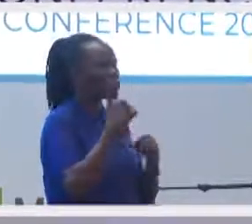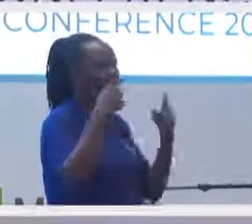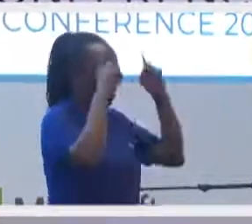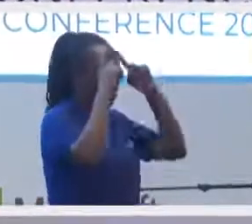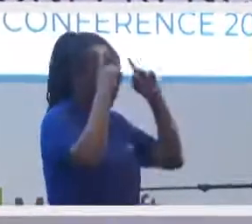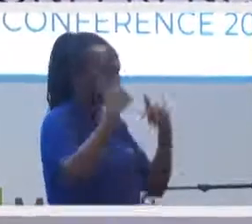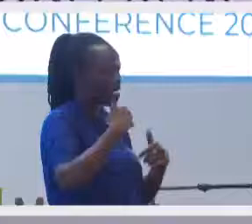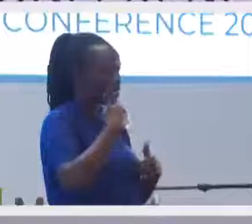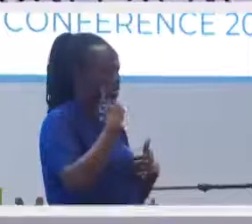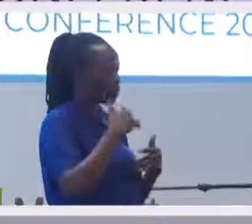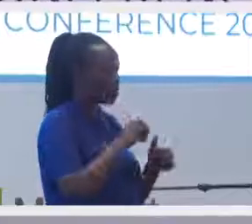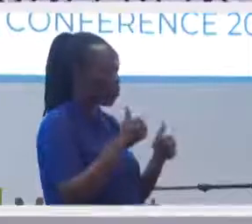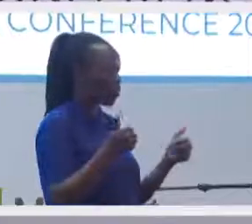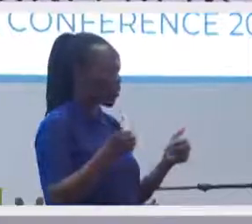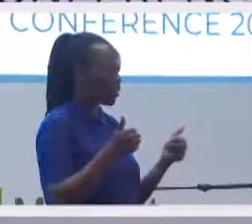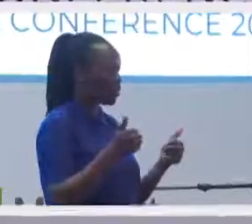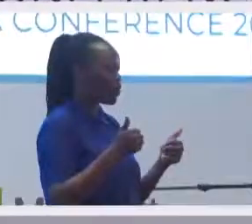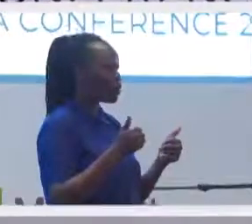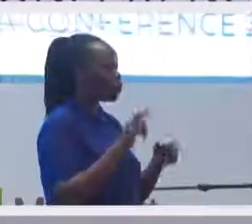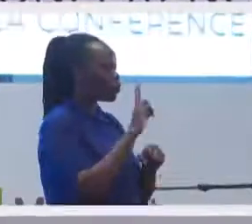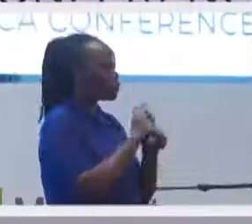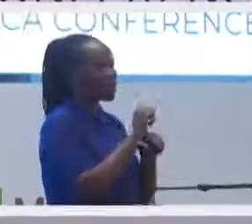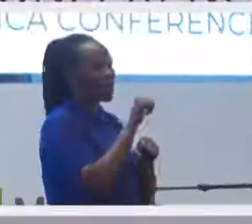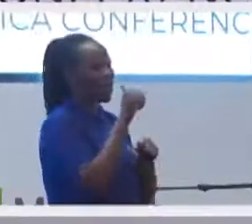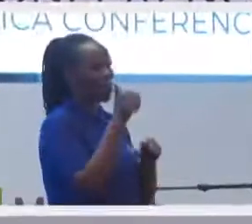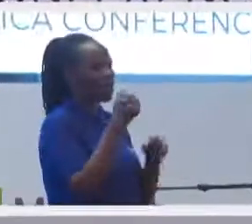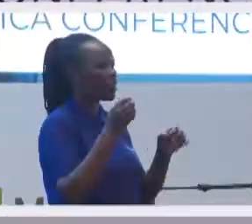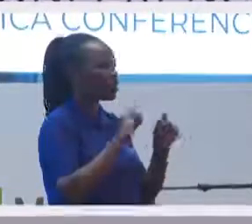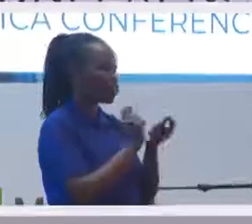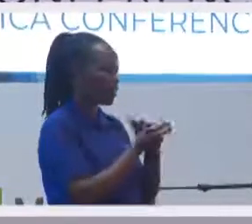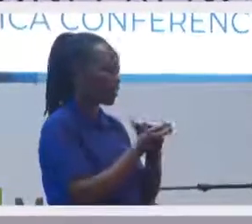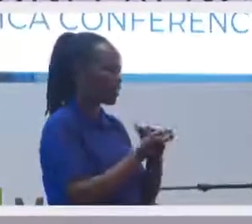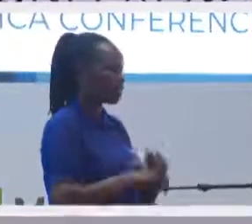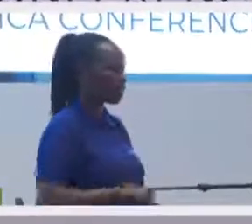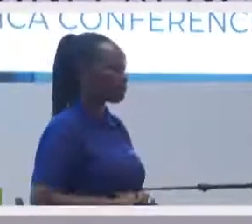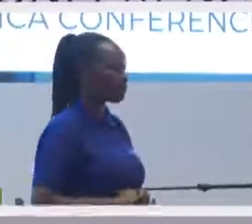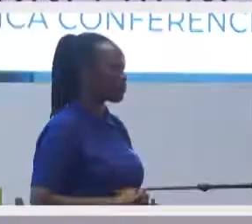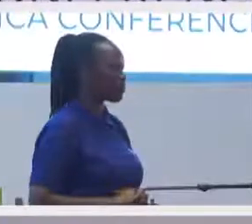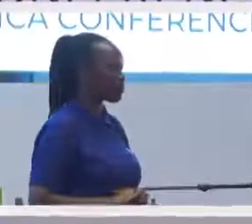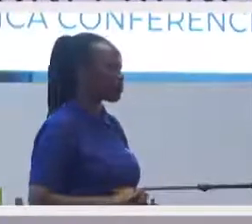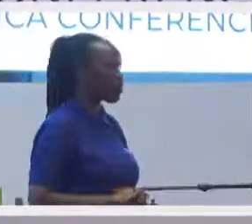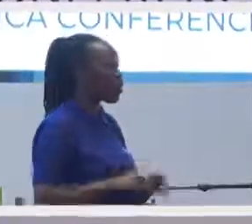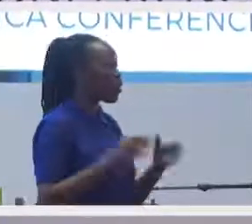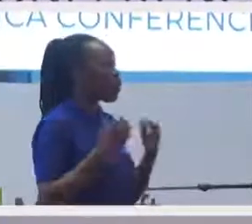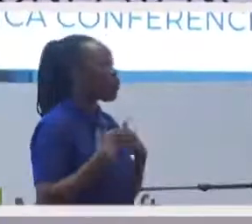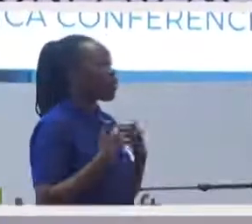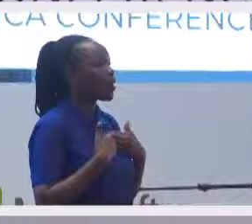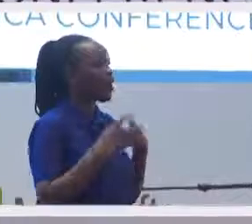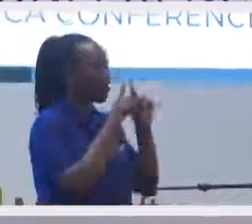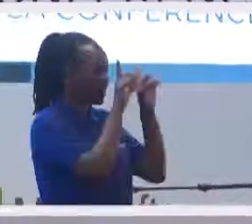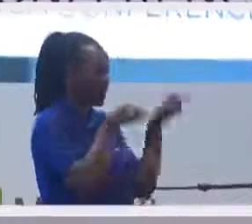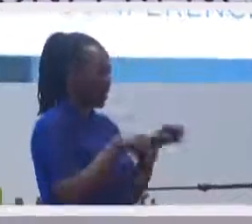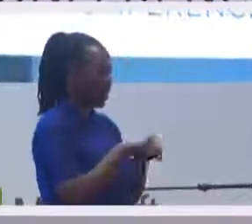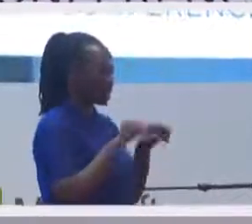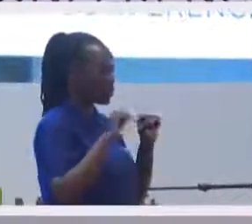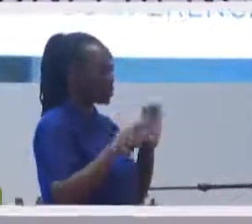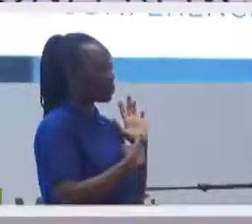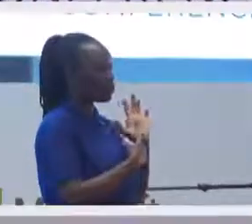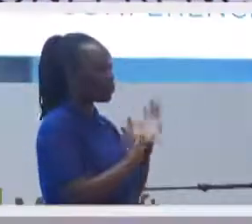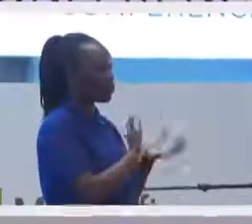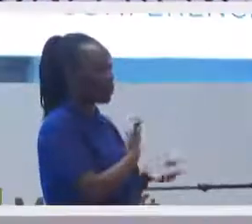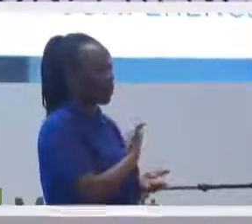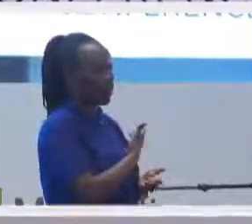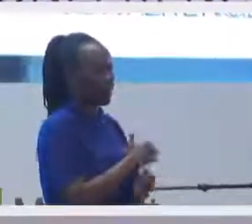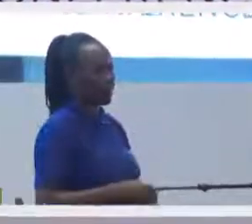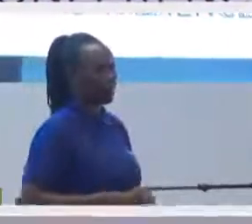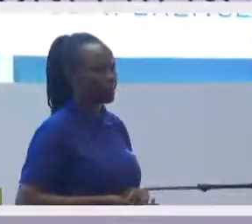more switches. Can we get the slides to show on the screen? Sorry to interrupt. Yeah. I'm